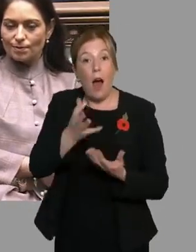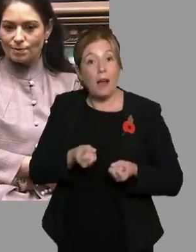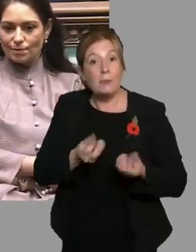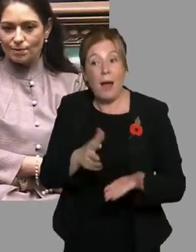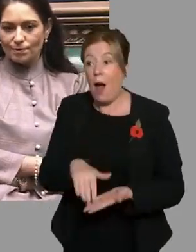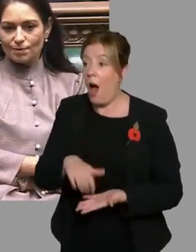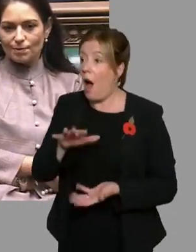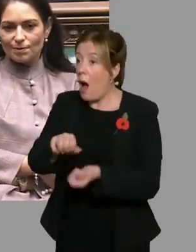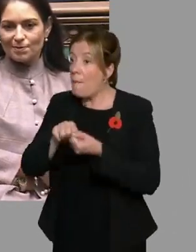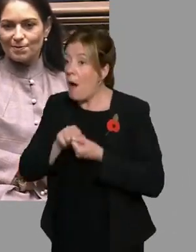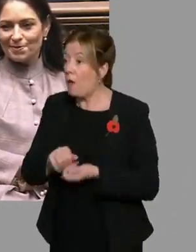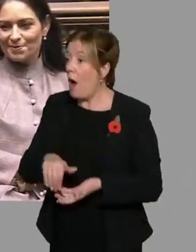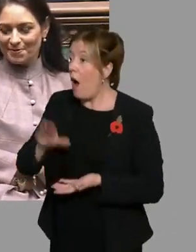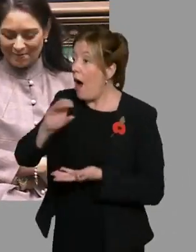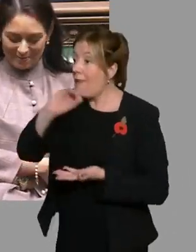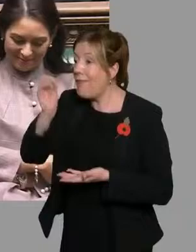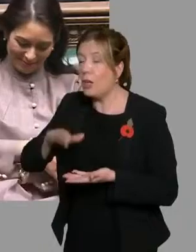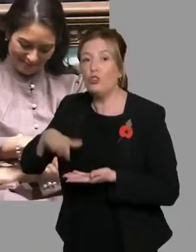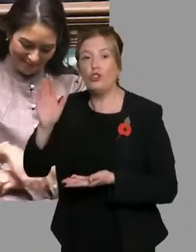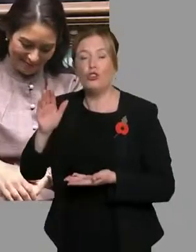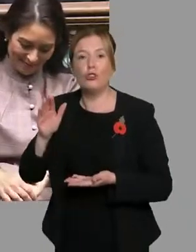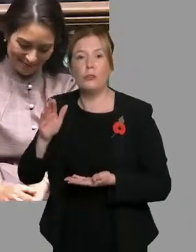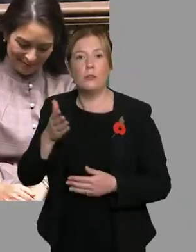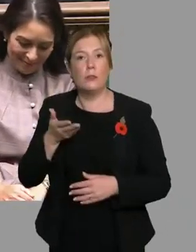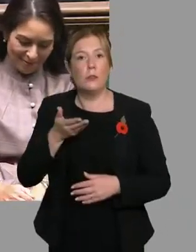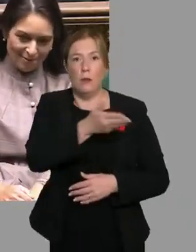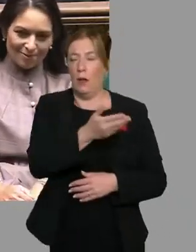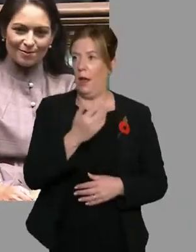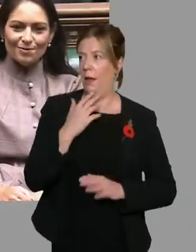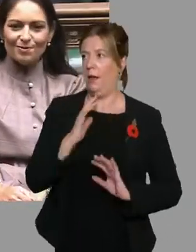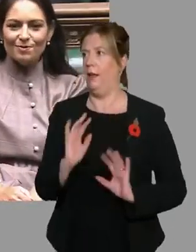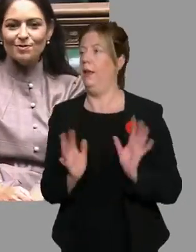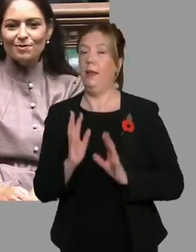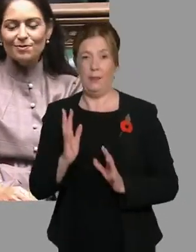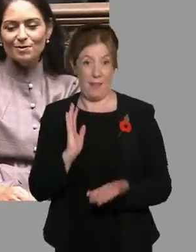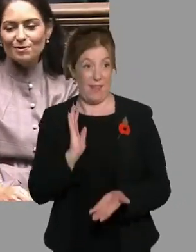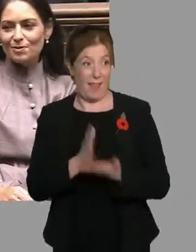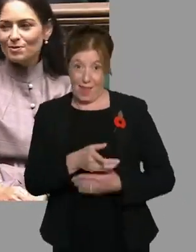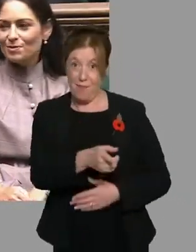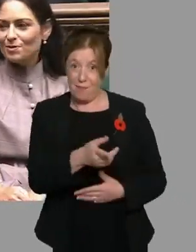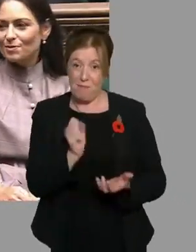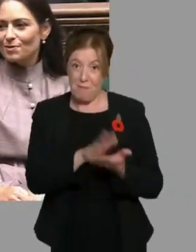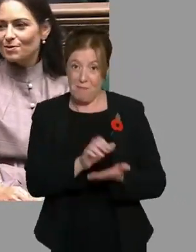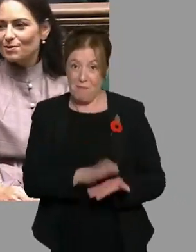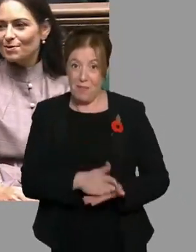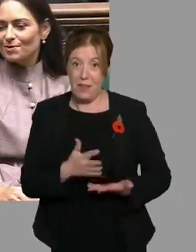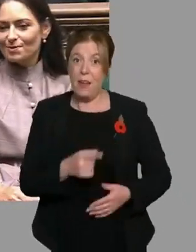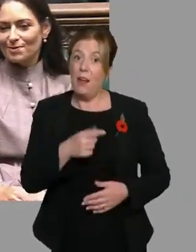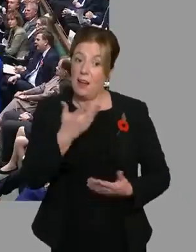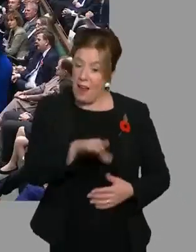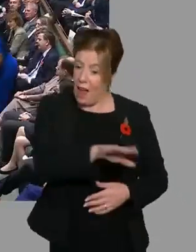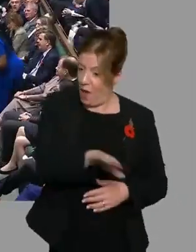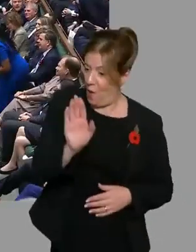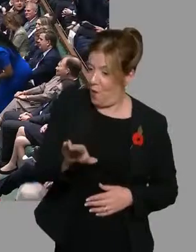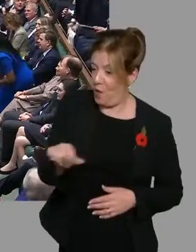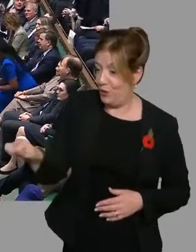she may have thought. May I suggest he now urge her to change course, or is he determined to be a one-term leader?